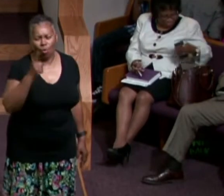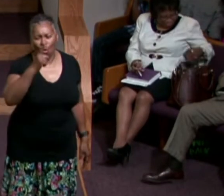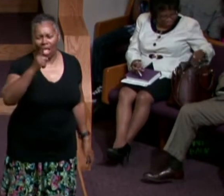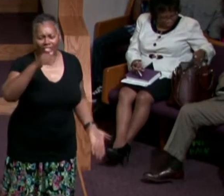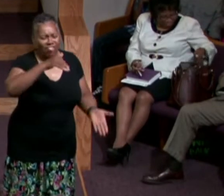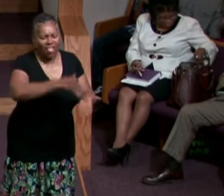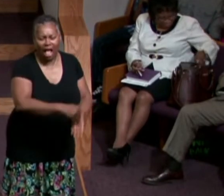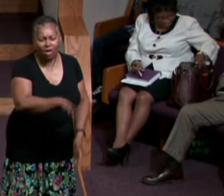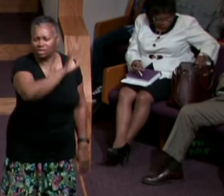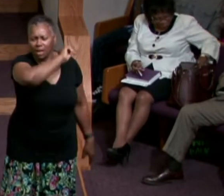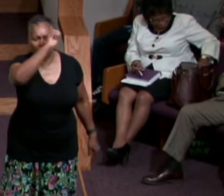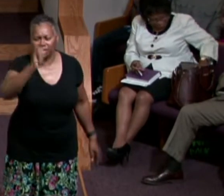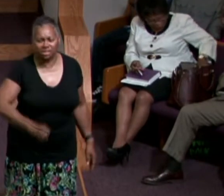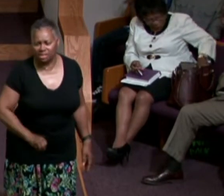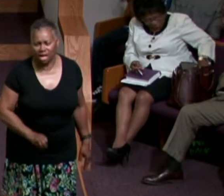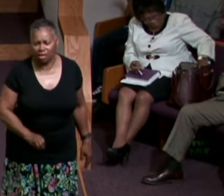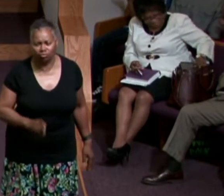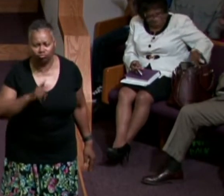1,000%.